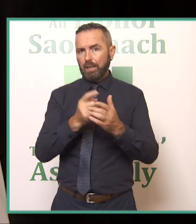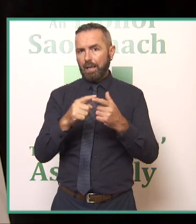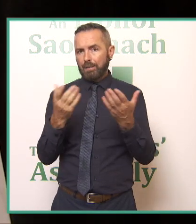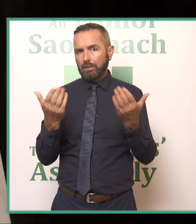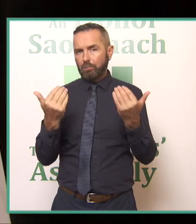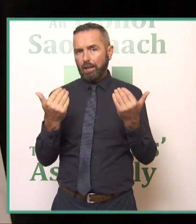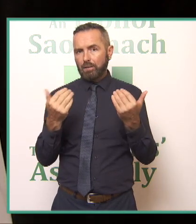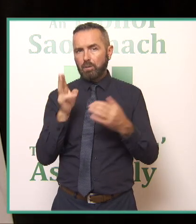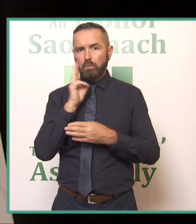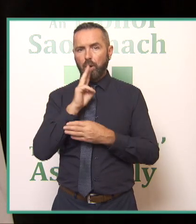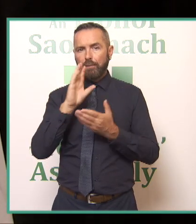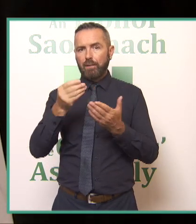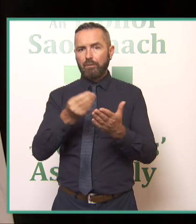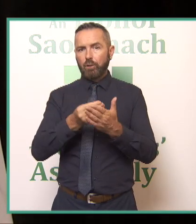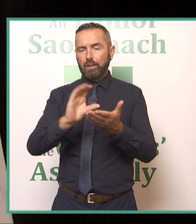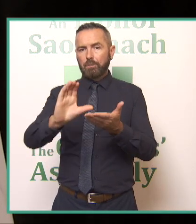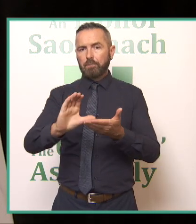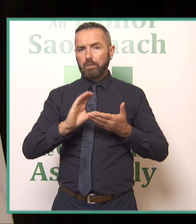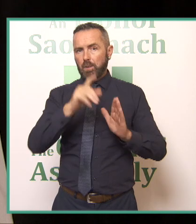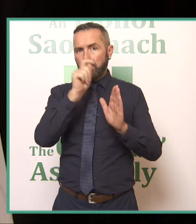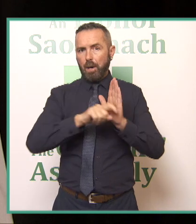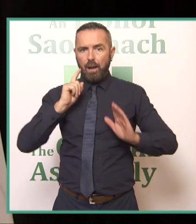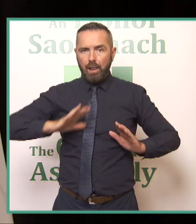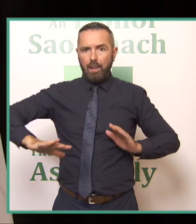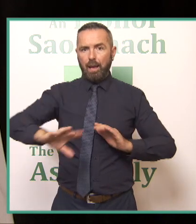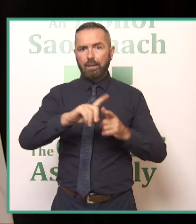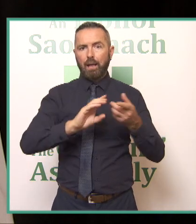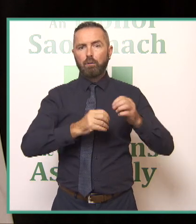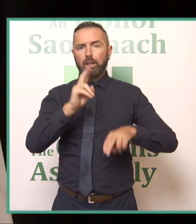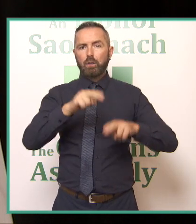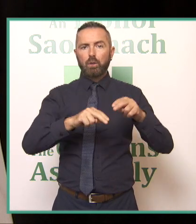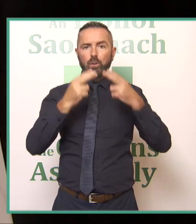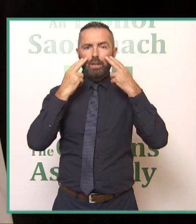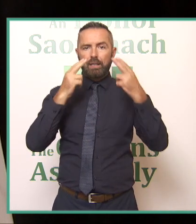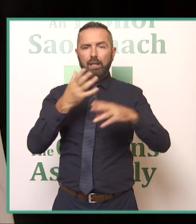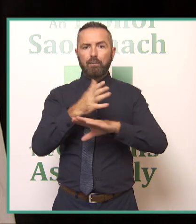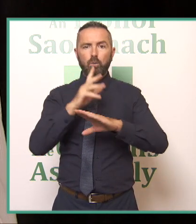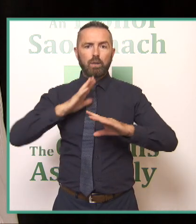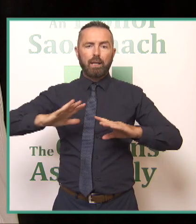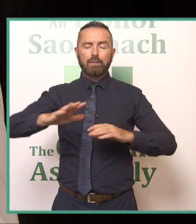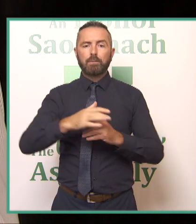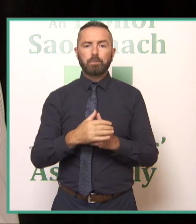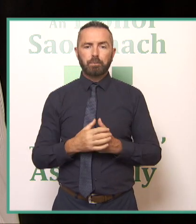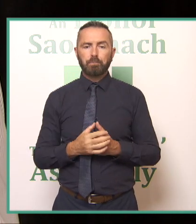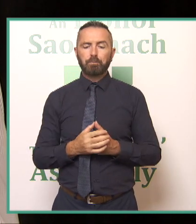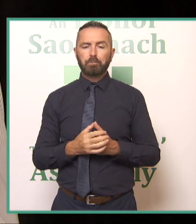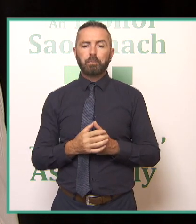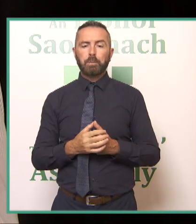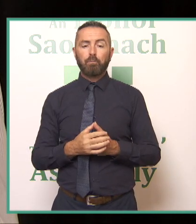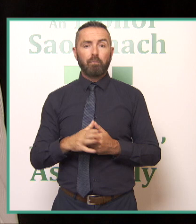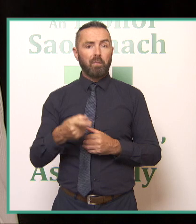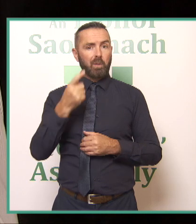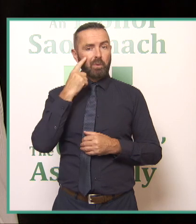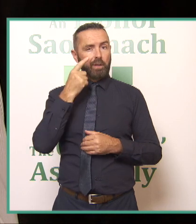attracting private funding to buy land and to create new native woodlands of scale. So you can see a lot